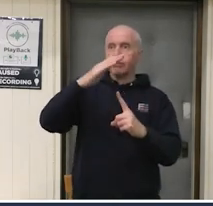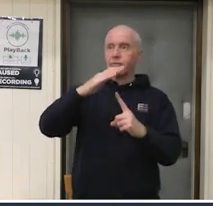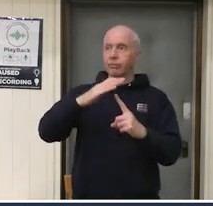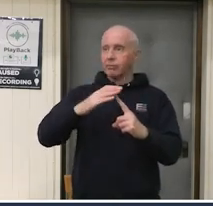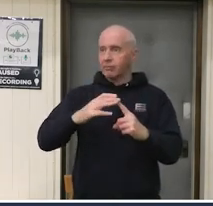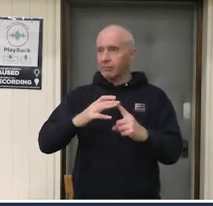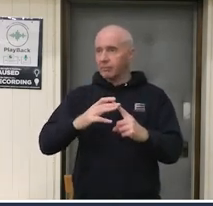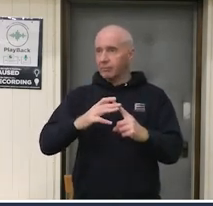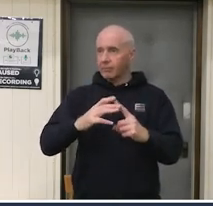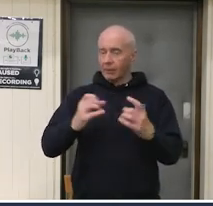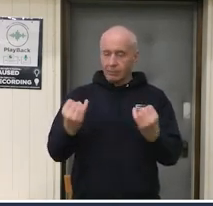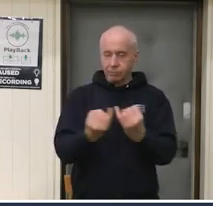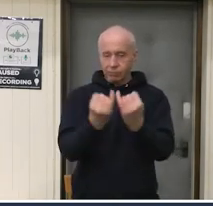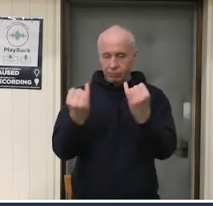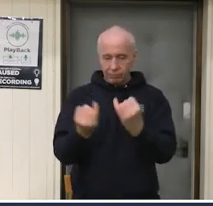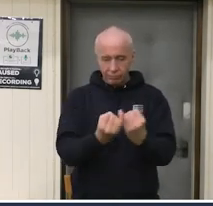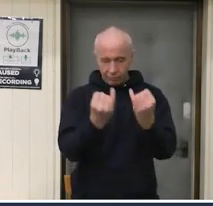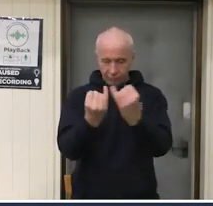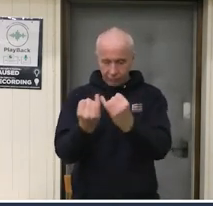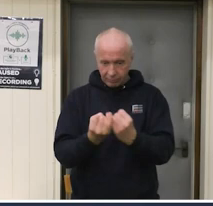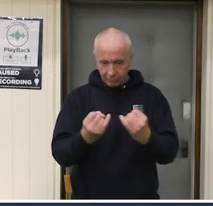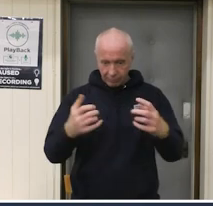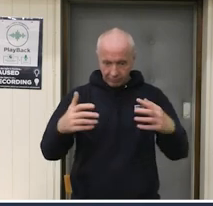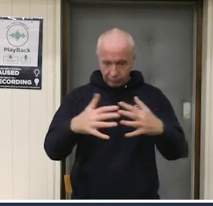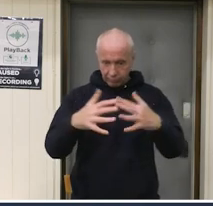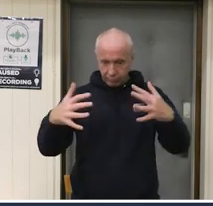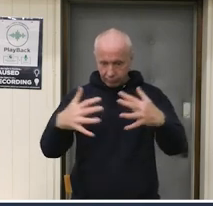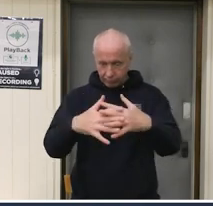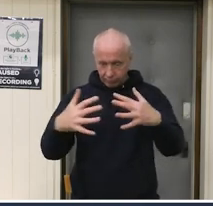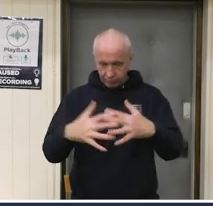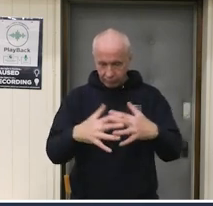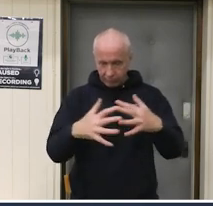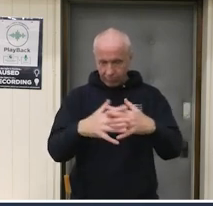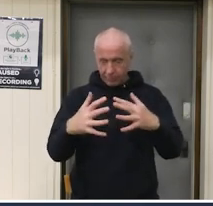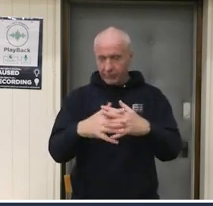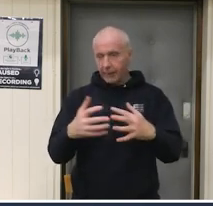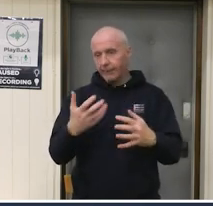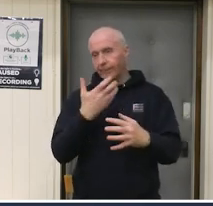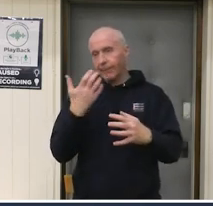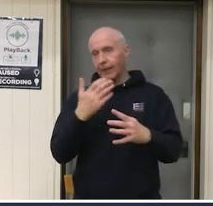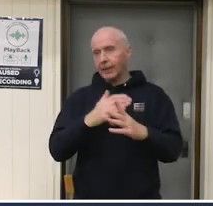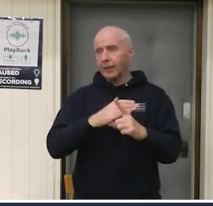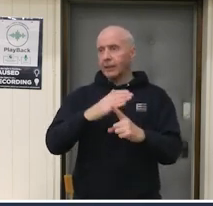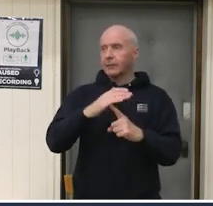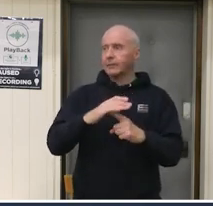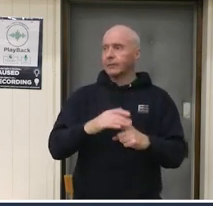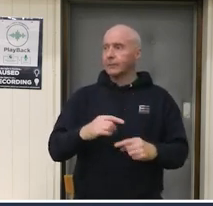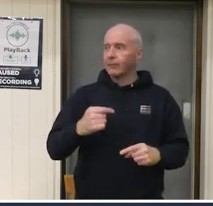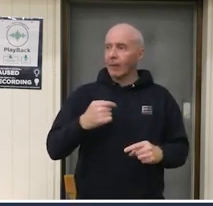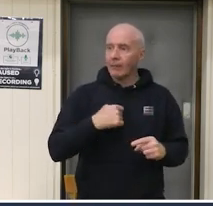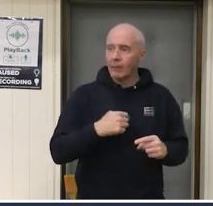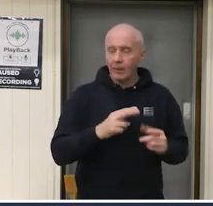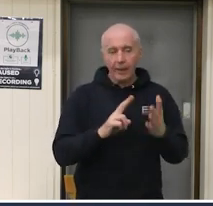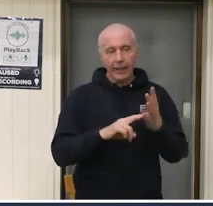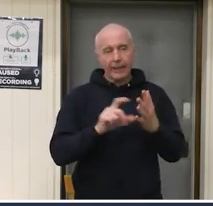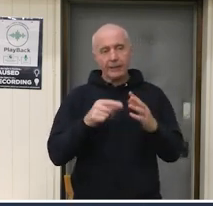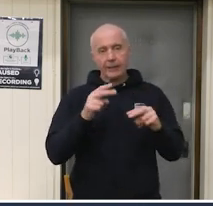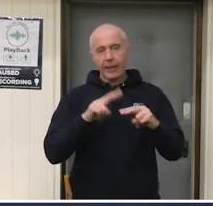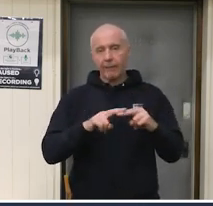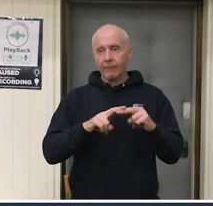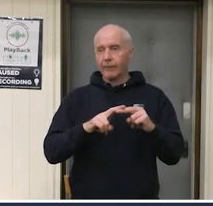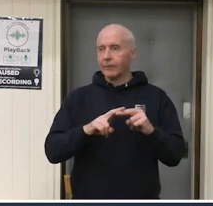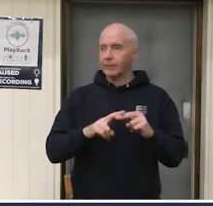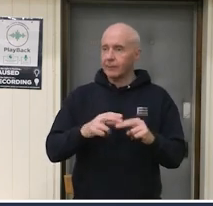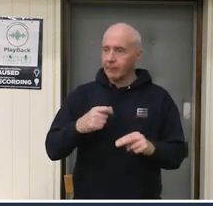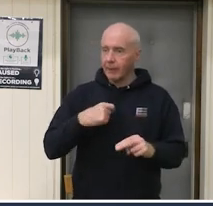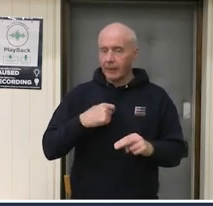it makes it hot, right? So that's what we do. Now, I think, because I'm not an MCF person, all of my MCF colleagues will be rotating in their